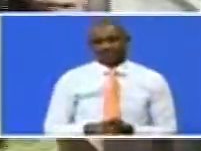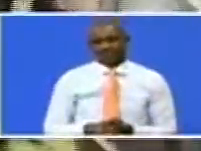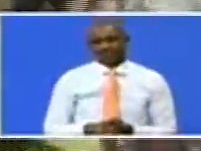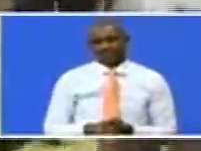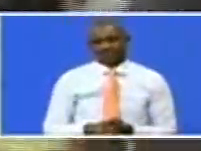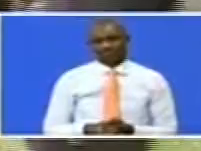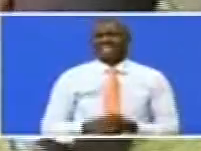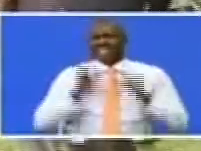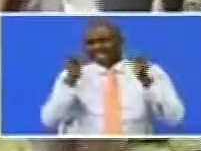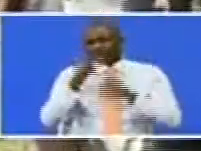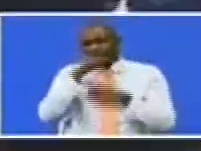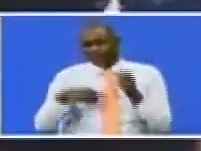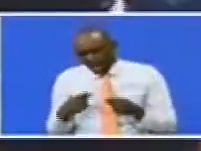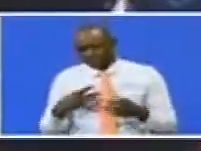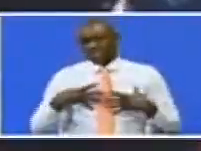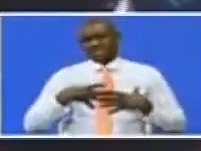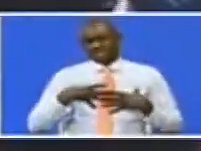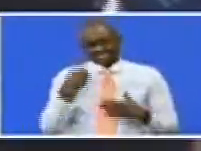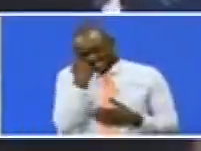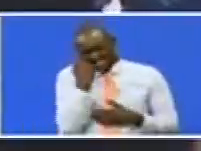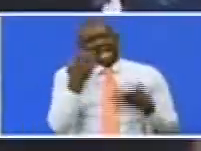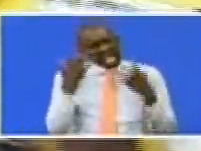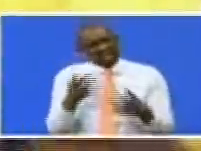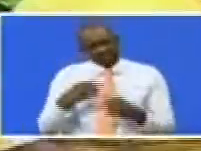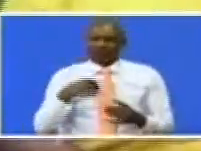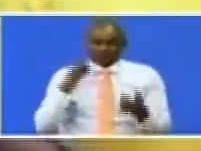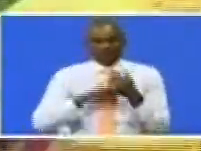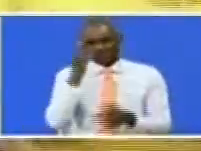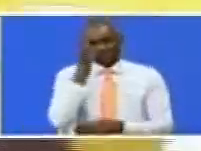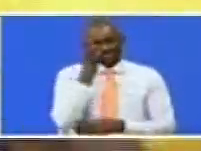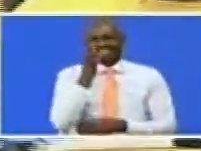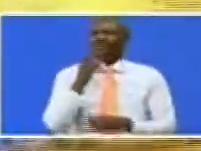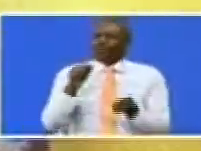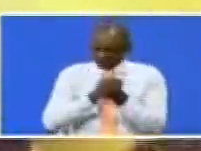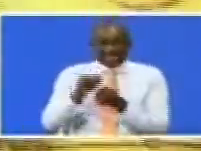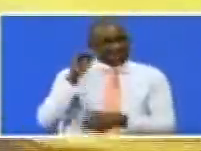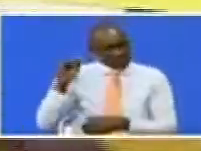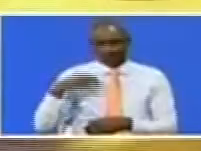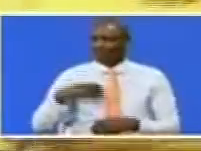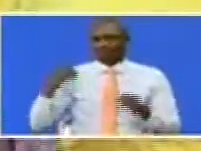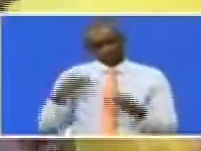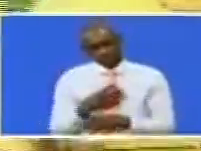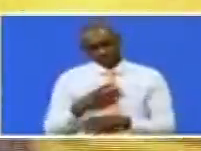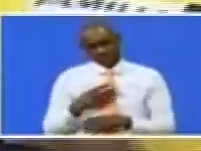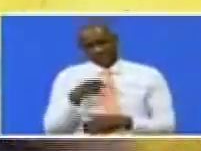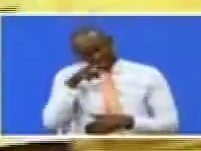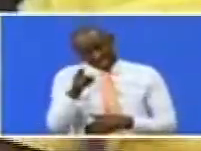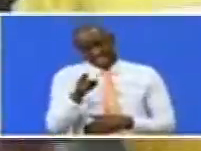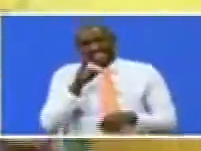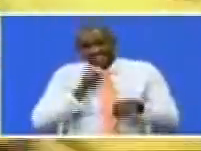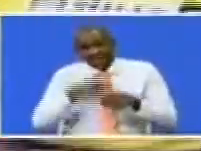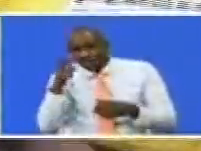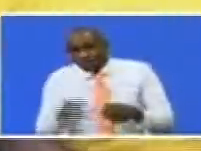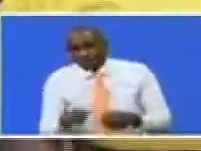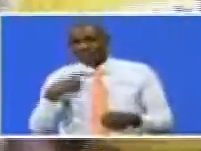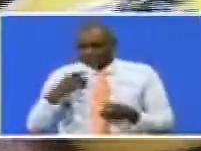The news about the ill health of Mama Lucy Kibaki gripped the nation Friday morning when the former First Lady was believed to